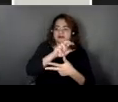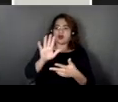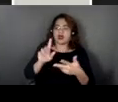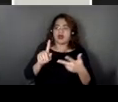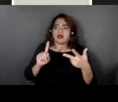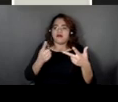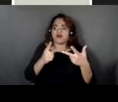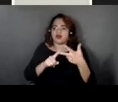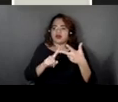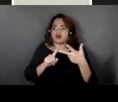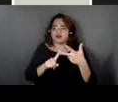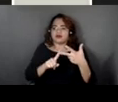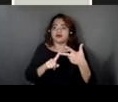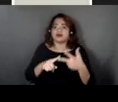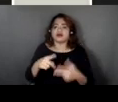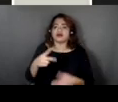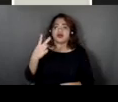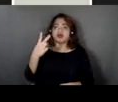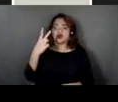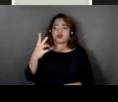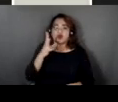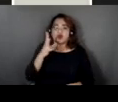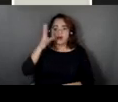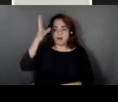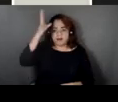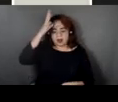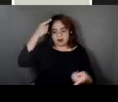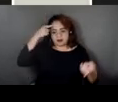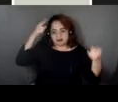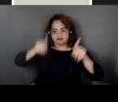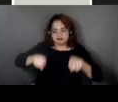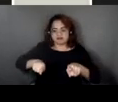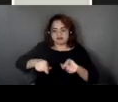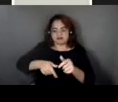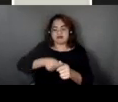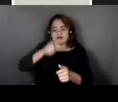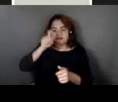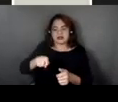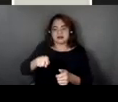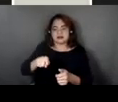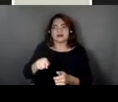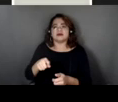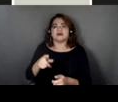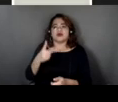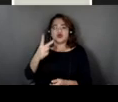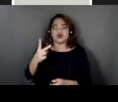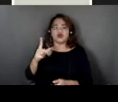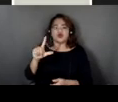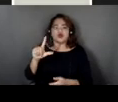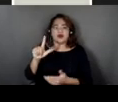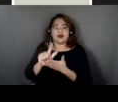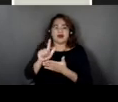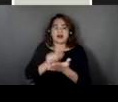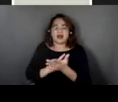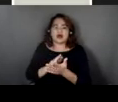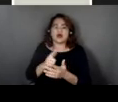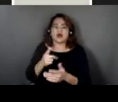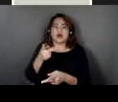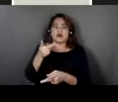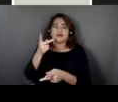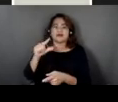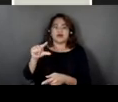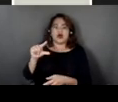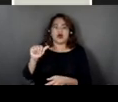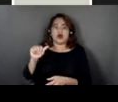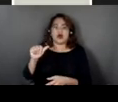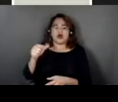California is a two-parent consent state. So if there are two legal guardians, they both need to be consenting to medical treatment. The way